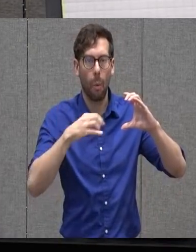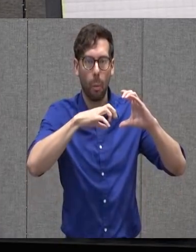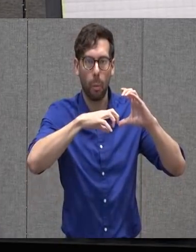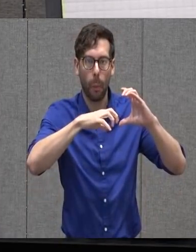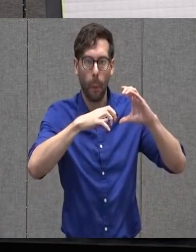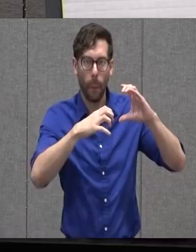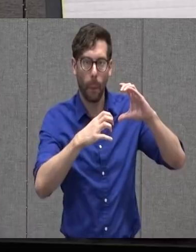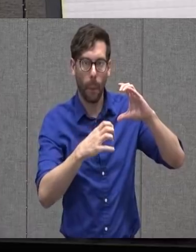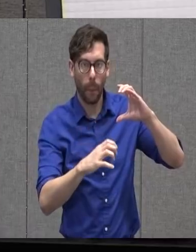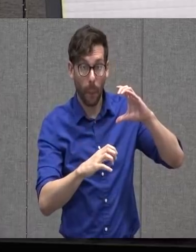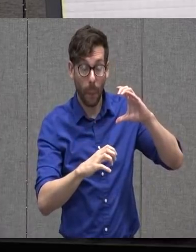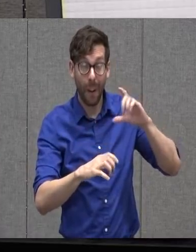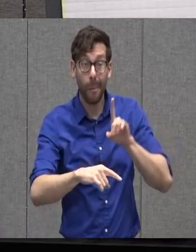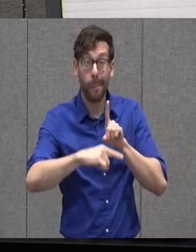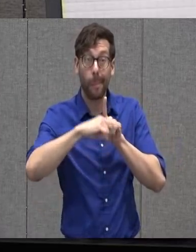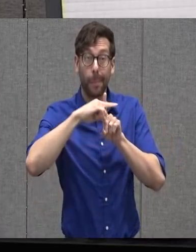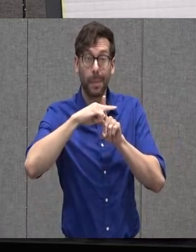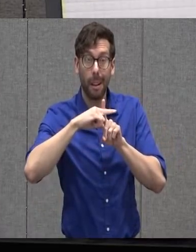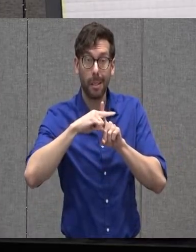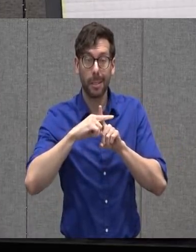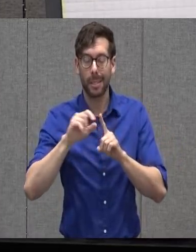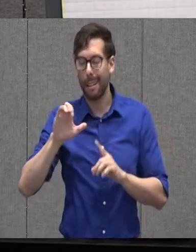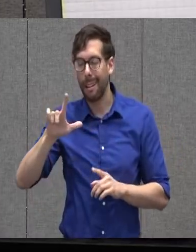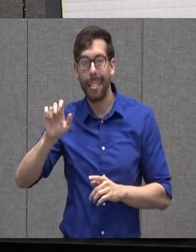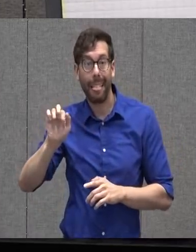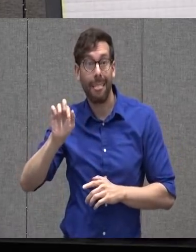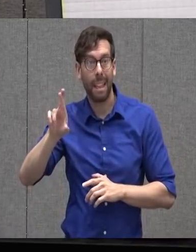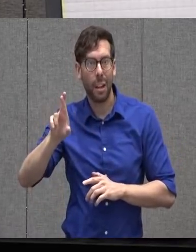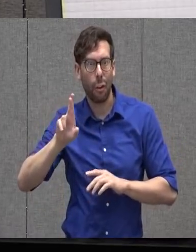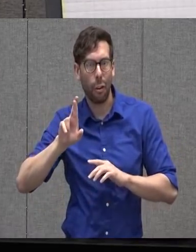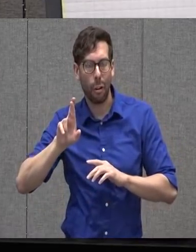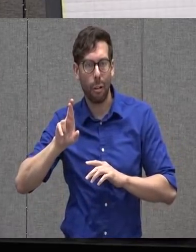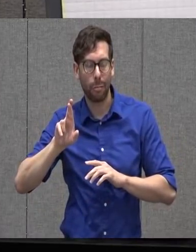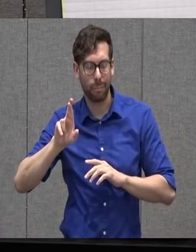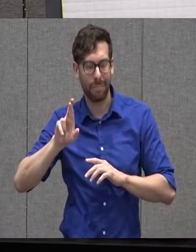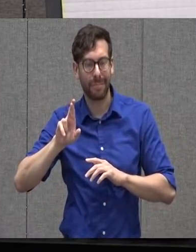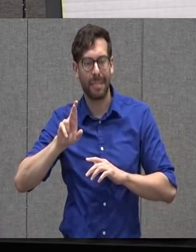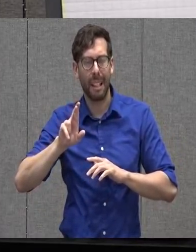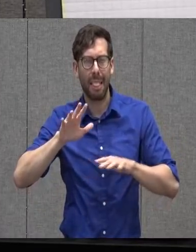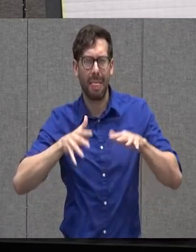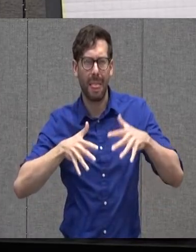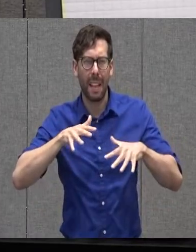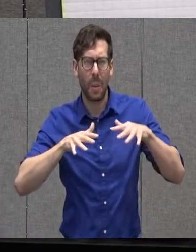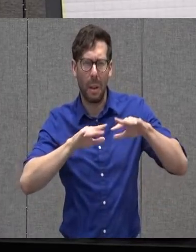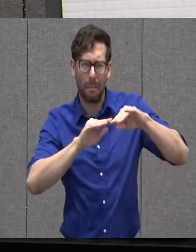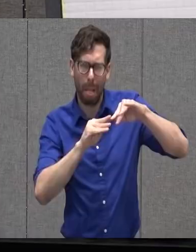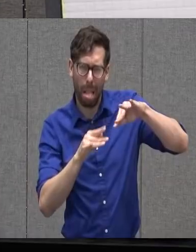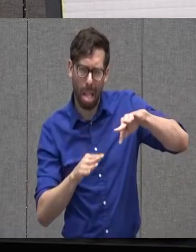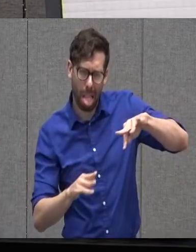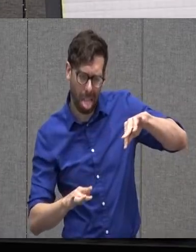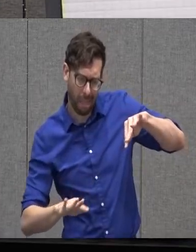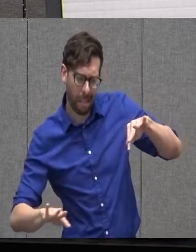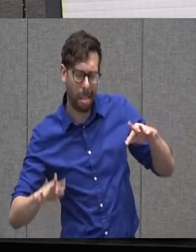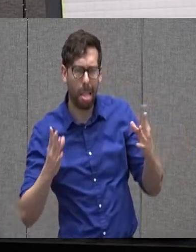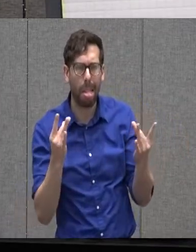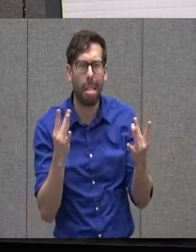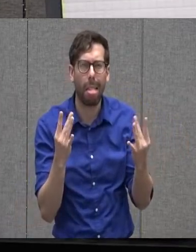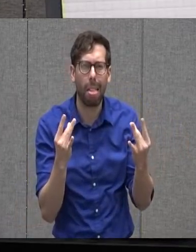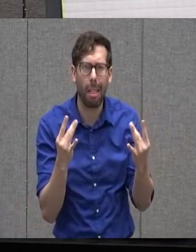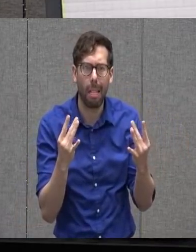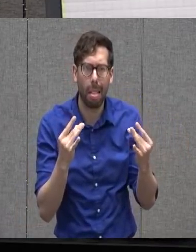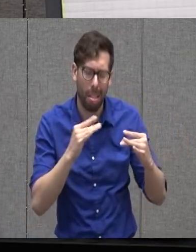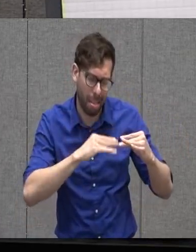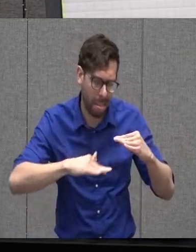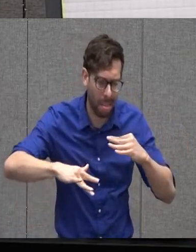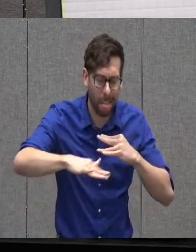clear liquid or like a slimy gel kind of substance or matter around it.